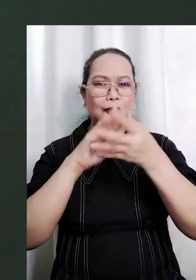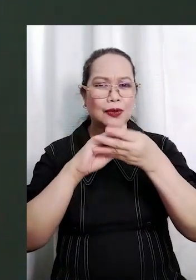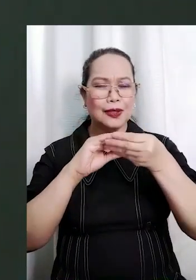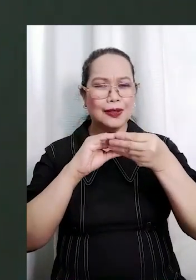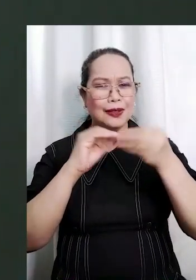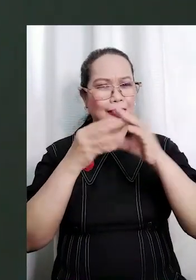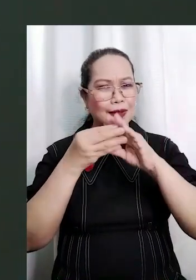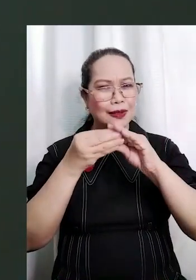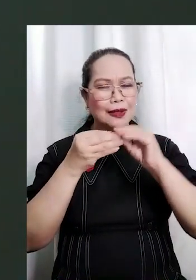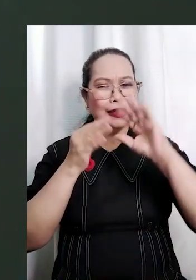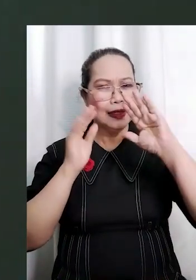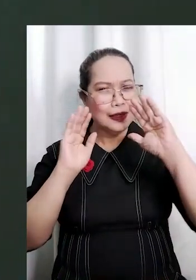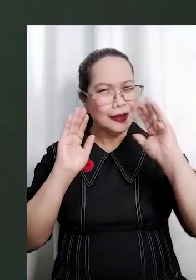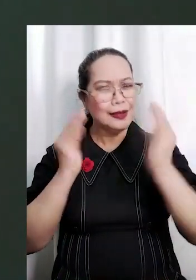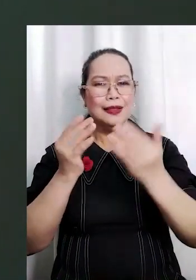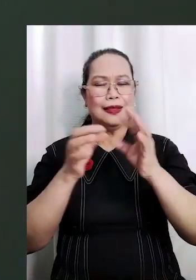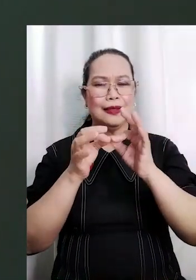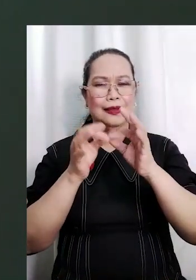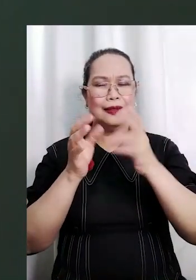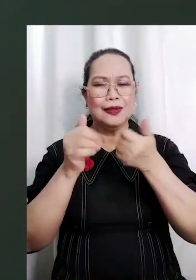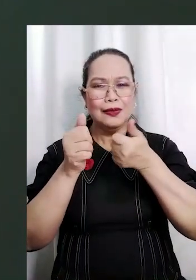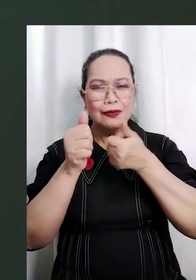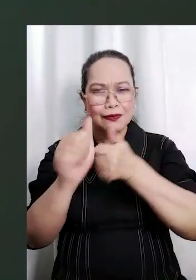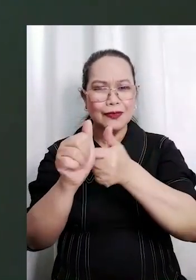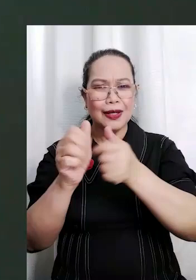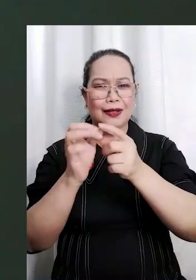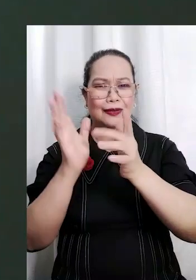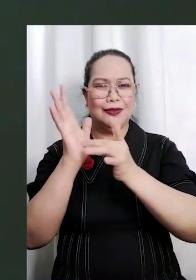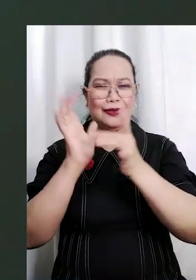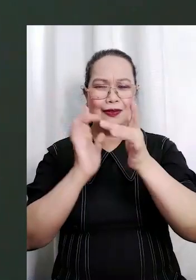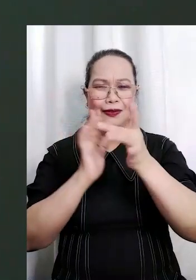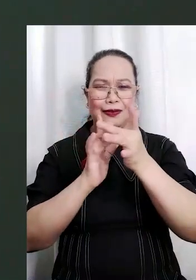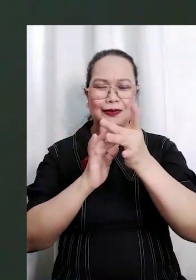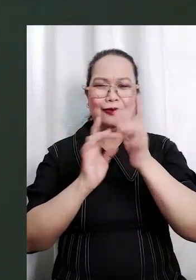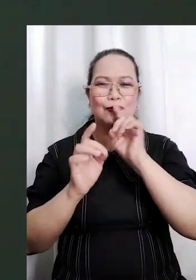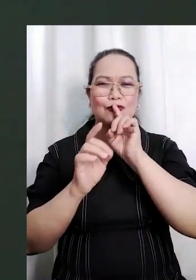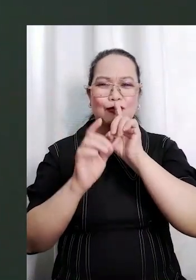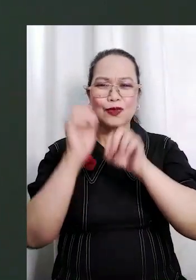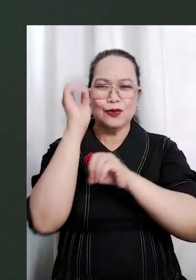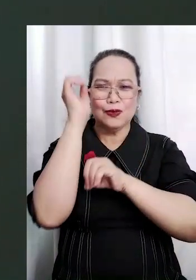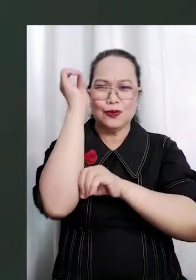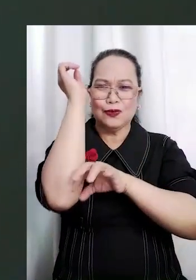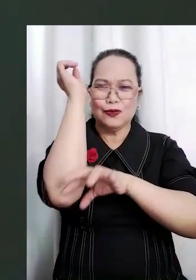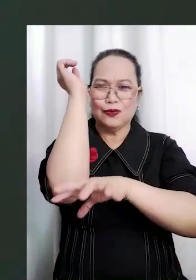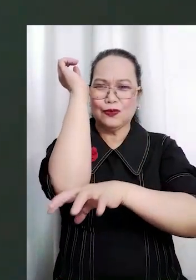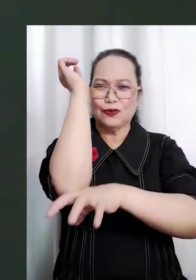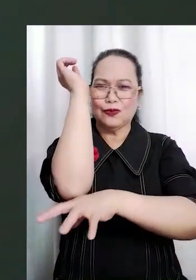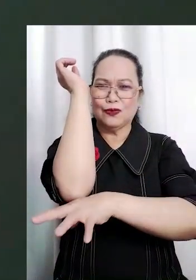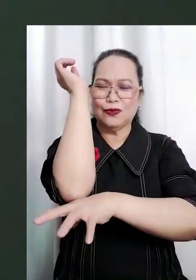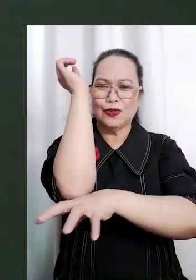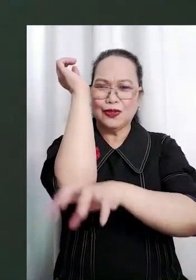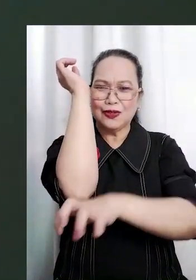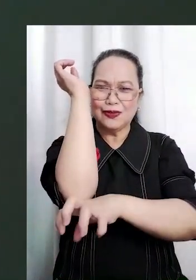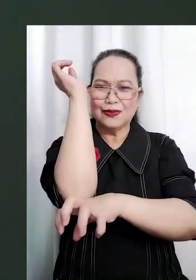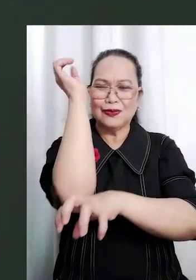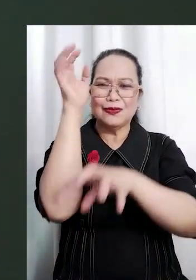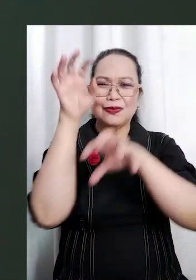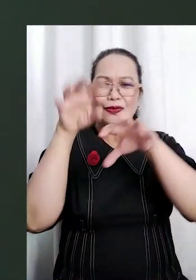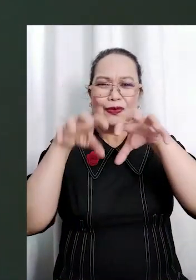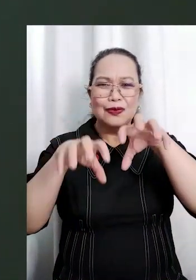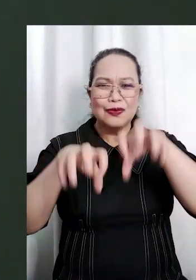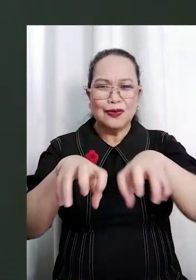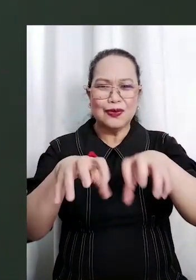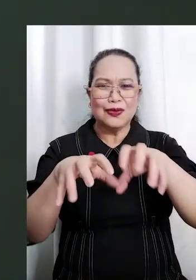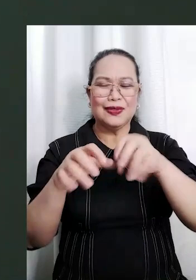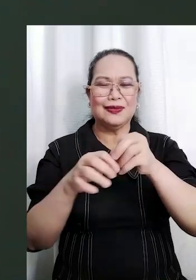CCBCers engage in the mission of Jesus. Deeply rooted in him, we learn to engage the dark forces of the